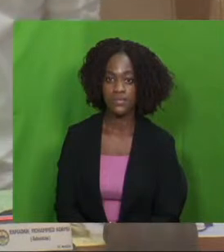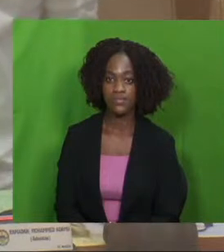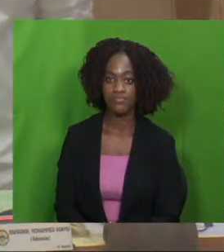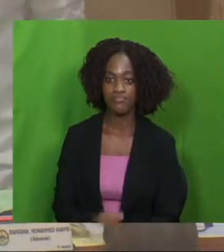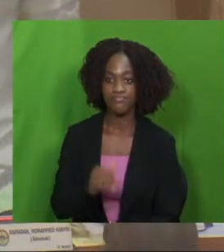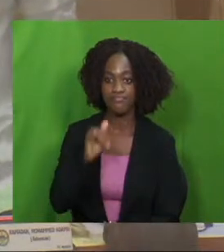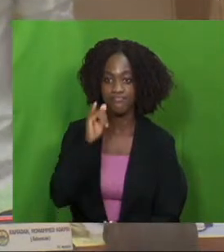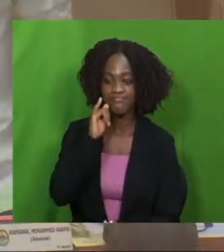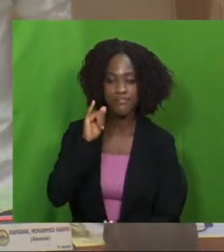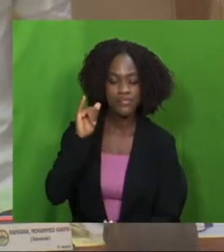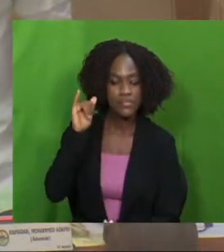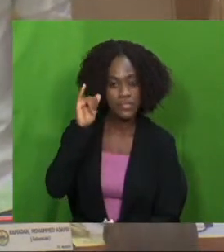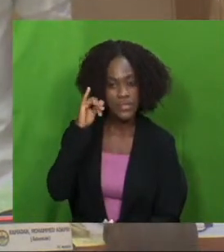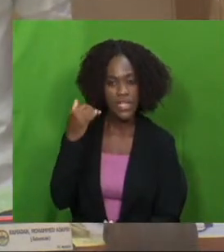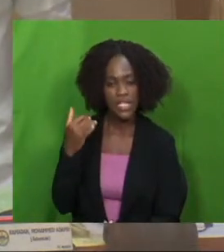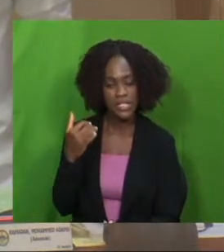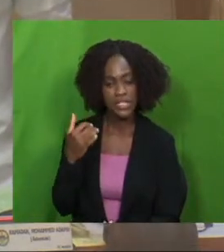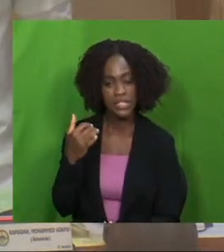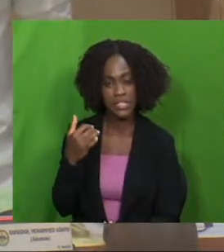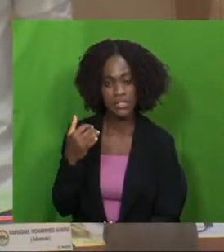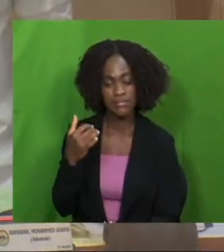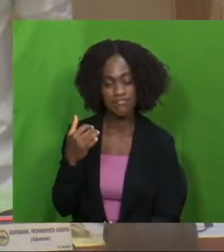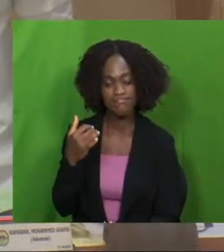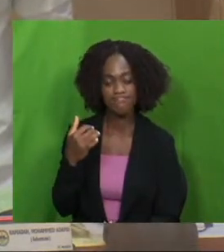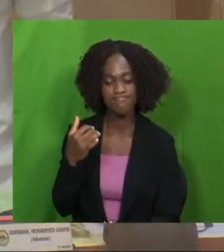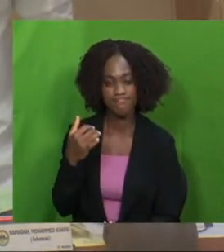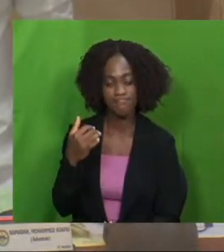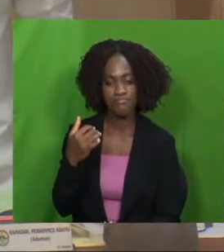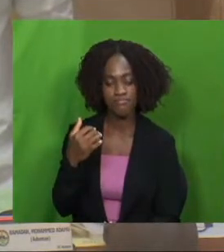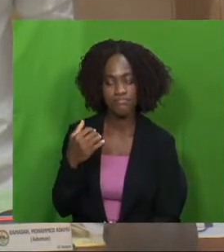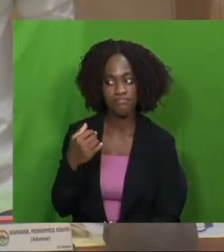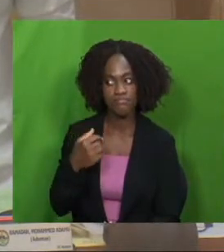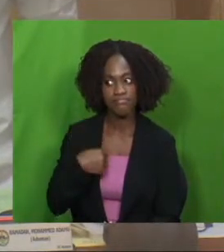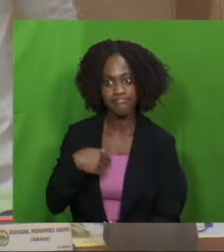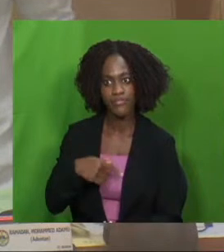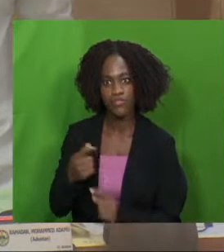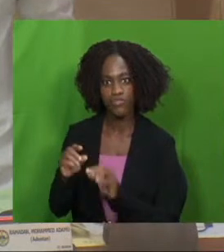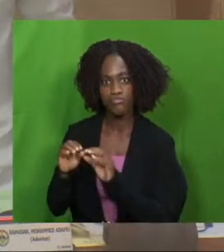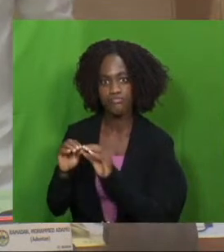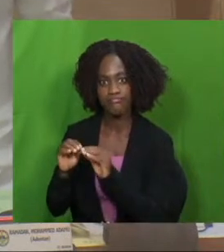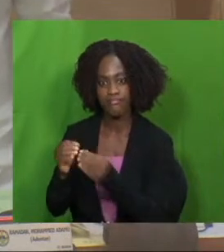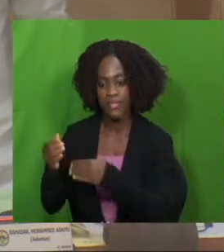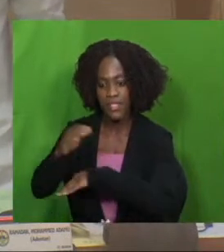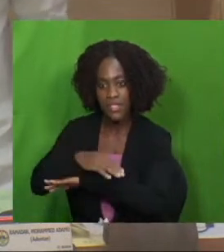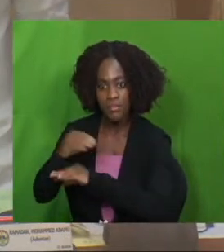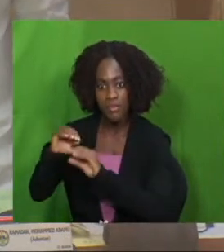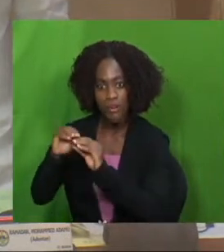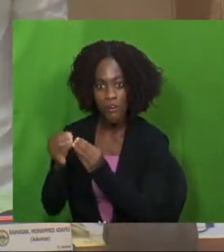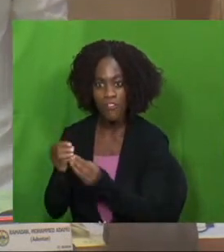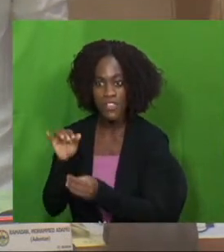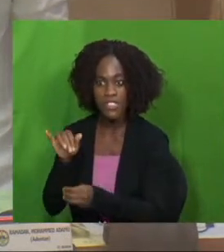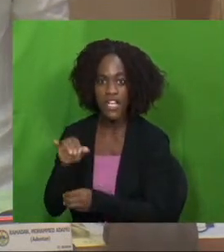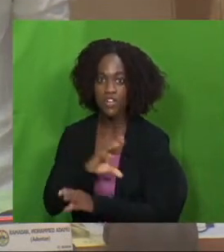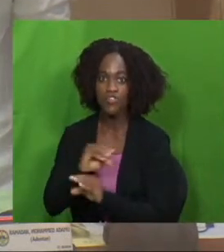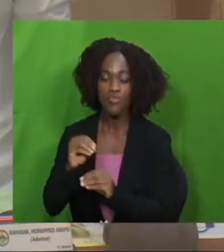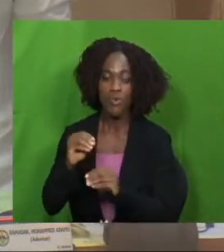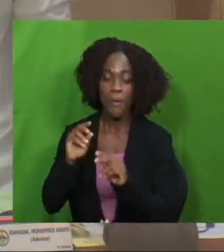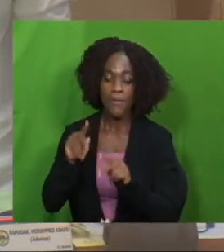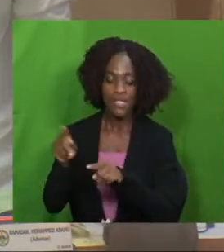Yesterday, I raised the issue with table office that they had captured that nobody was